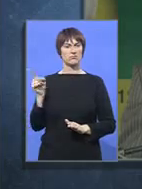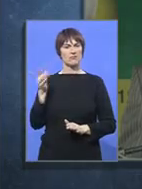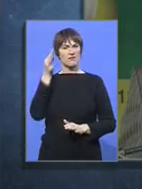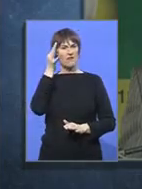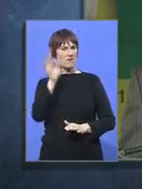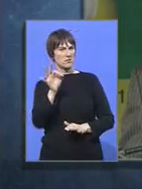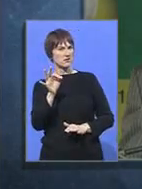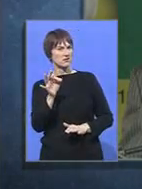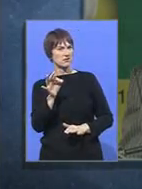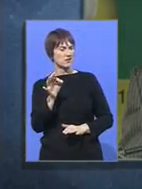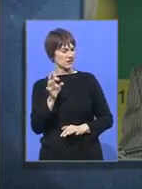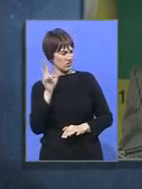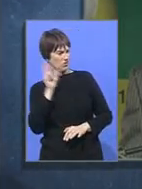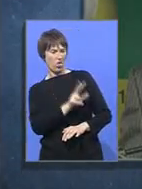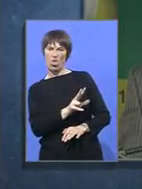with force.